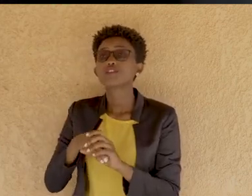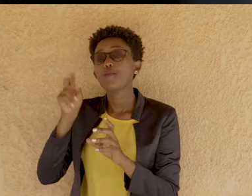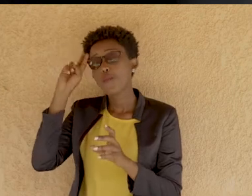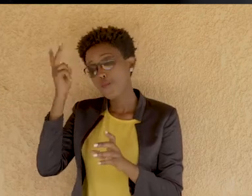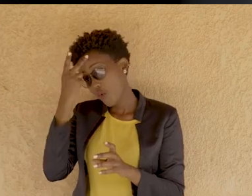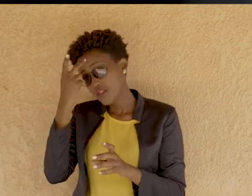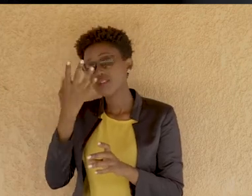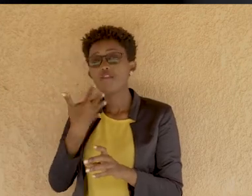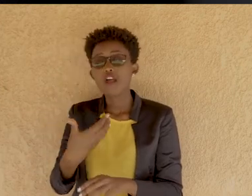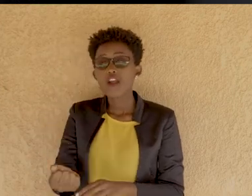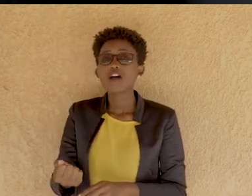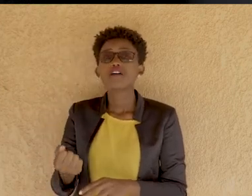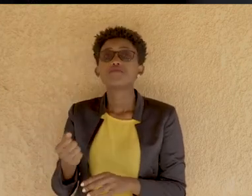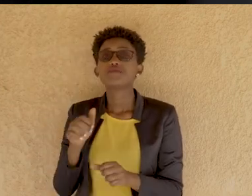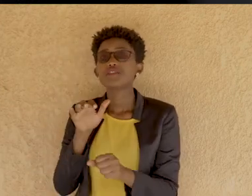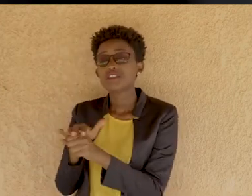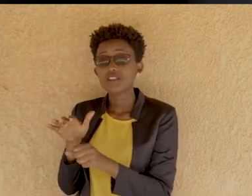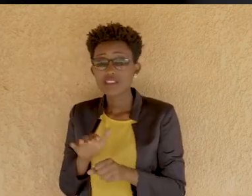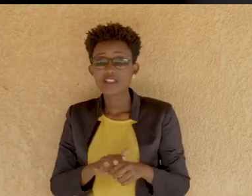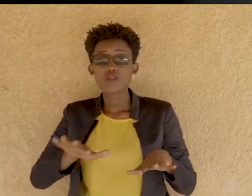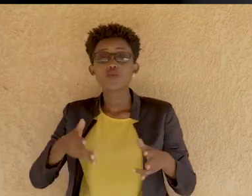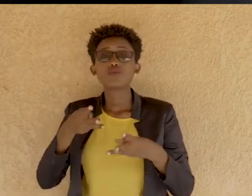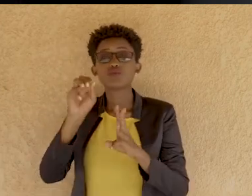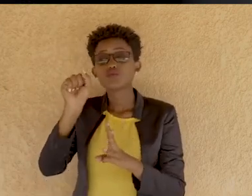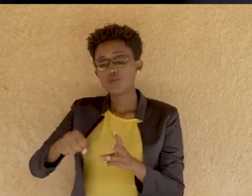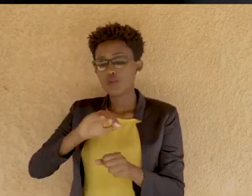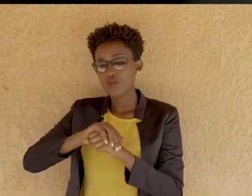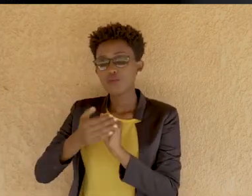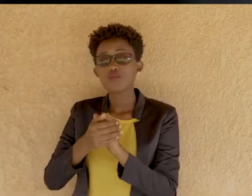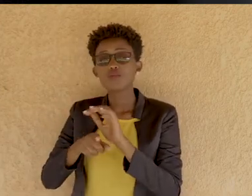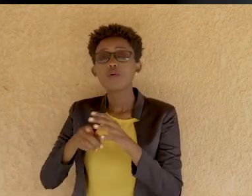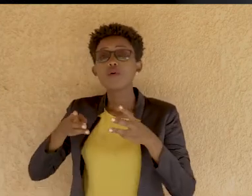policies that we have, especially to create a favorable